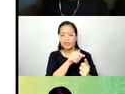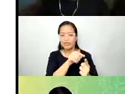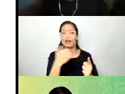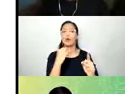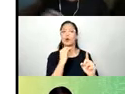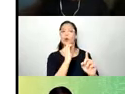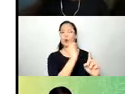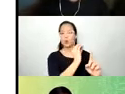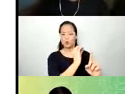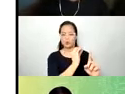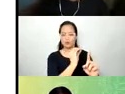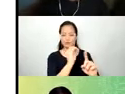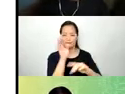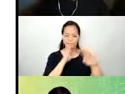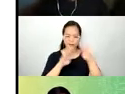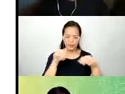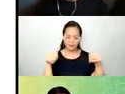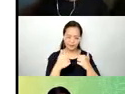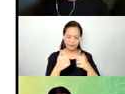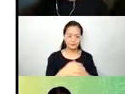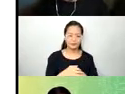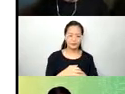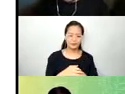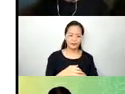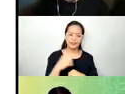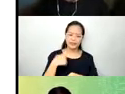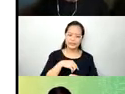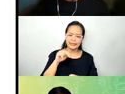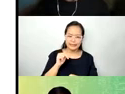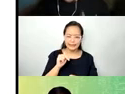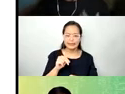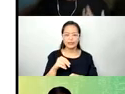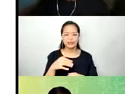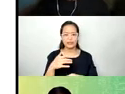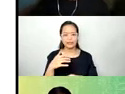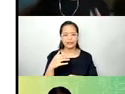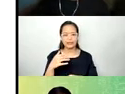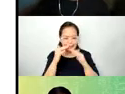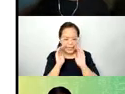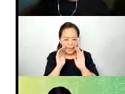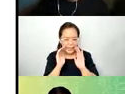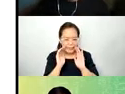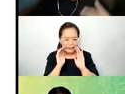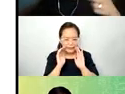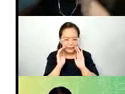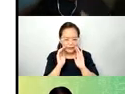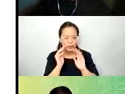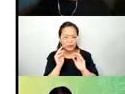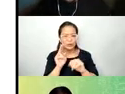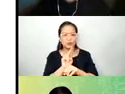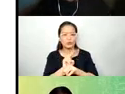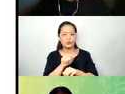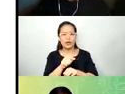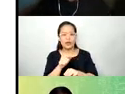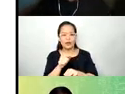Let's use our sadness to recognize other people's pains. Let's use our sadness as mirrors na, hey, I know that